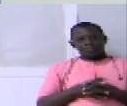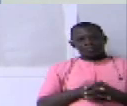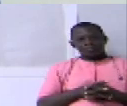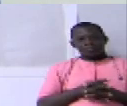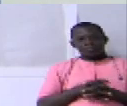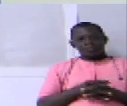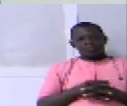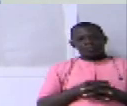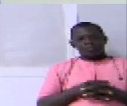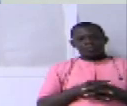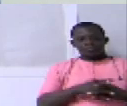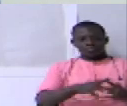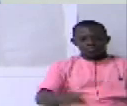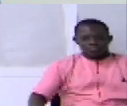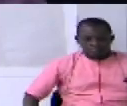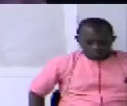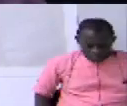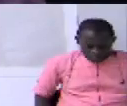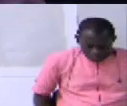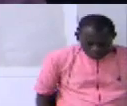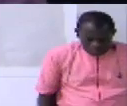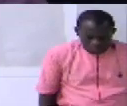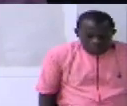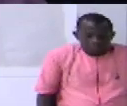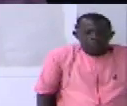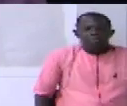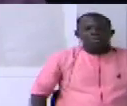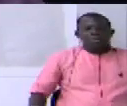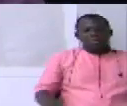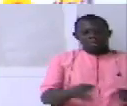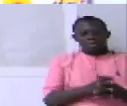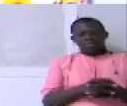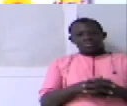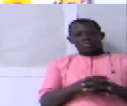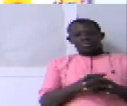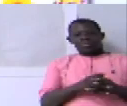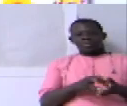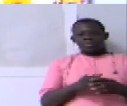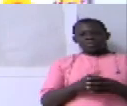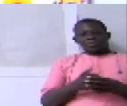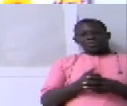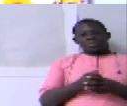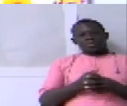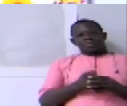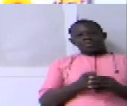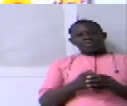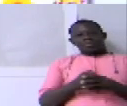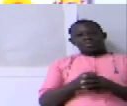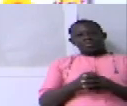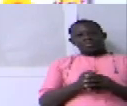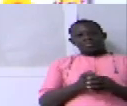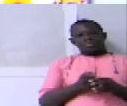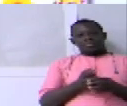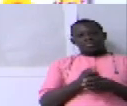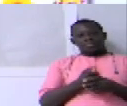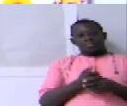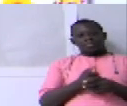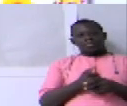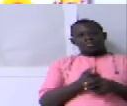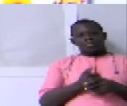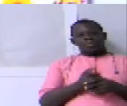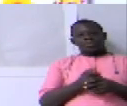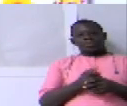men keta chief officer nyina kuoluti ay be kuolu menu tamandila. Woto mo safako wol